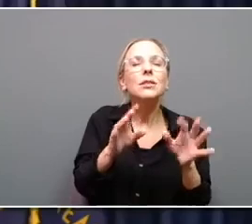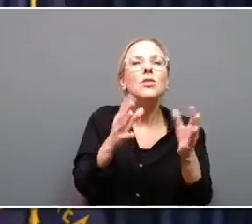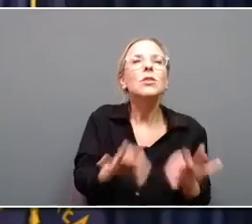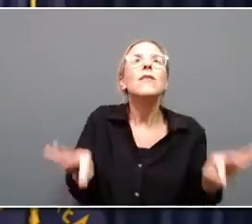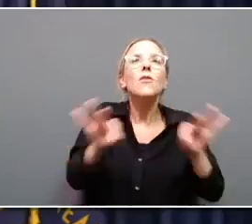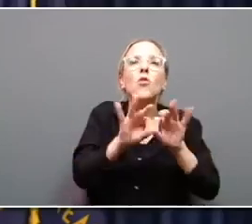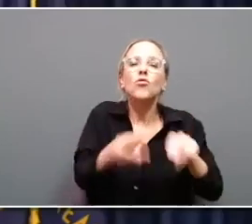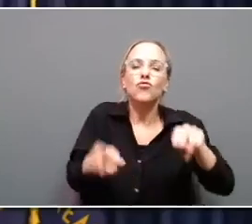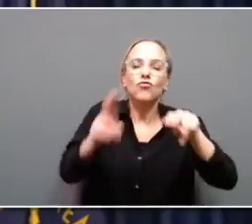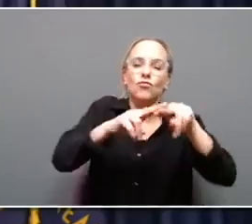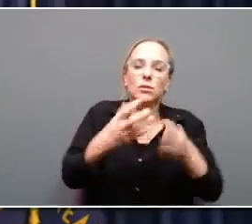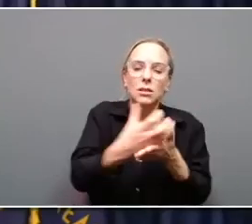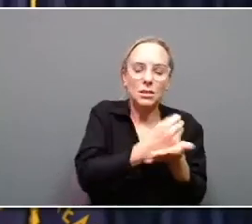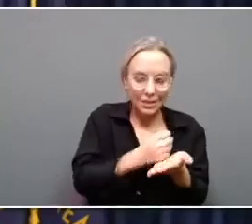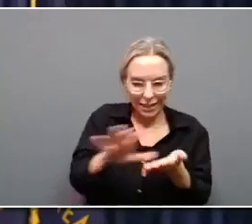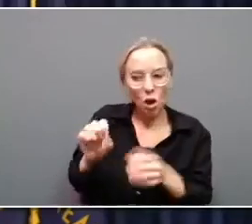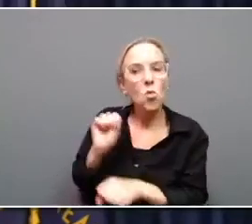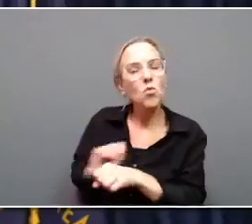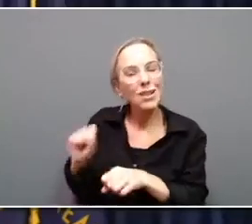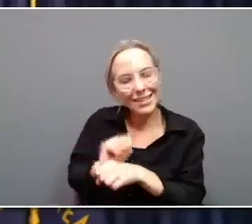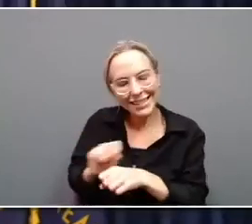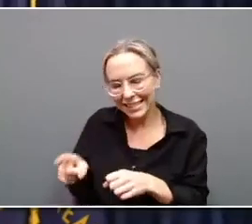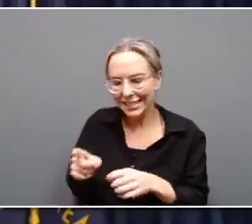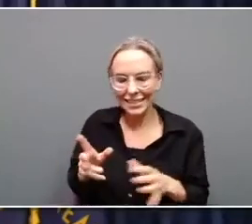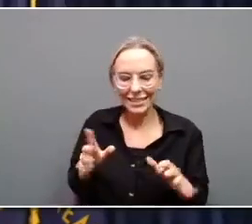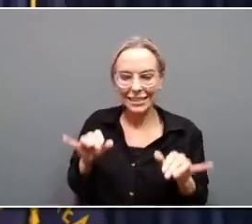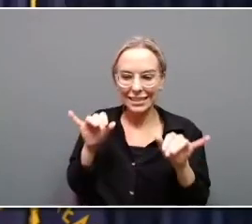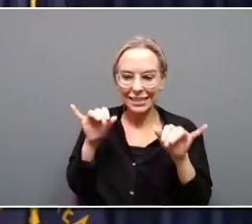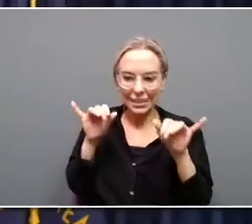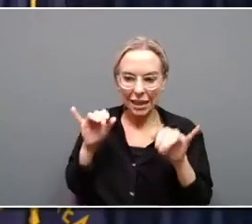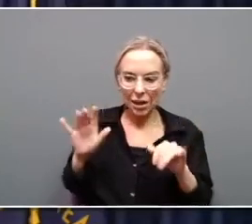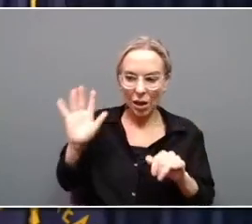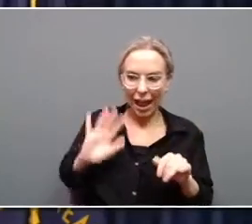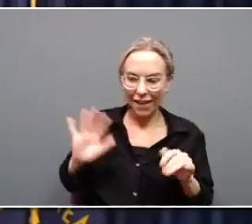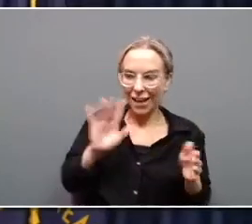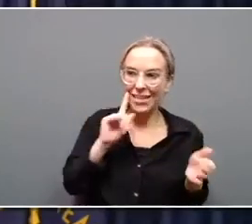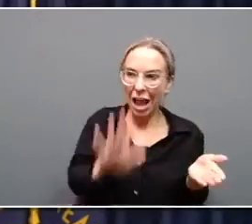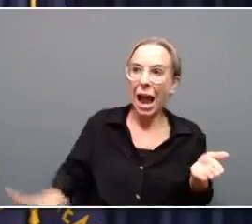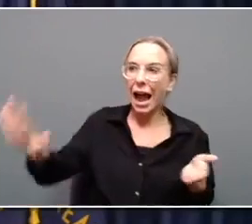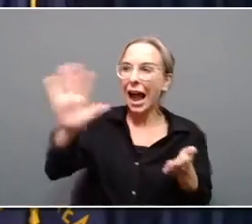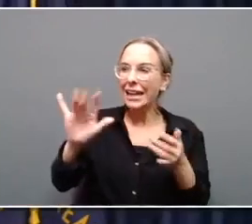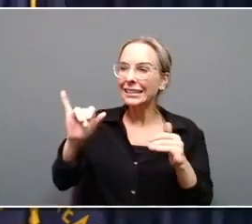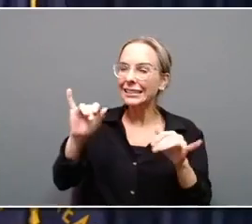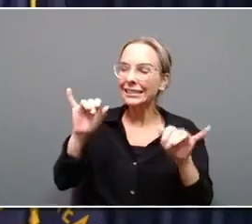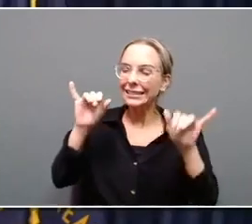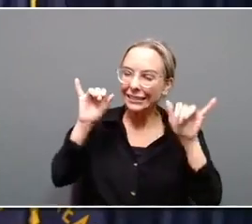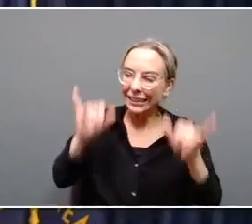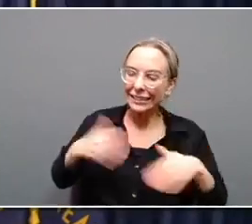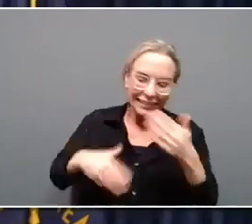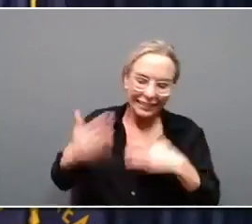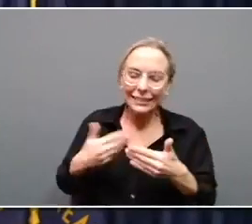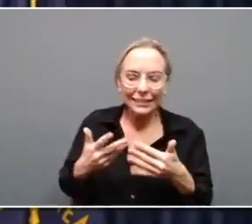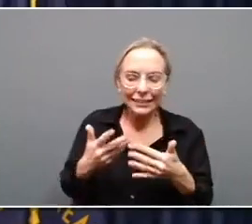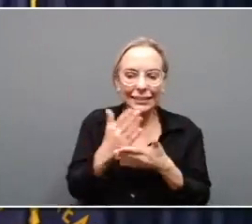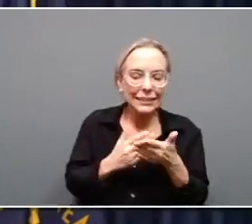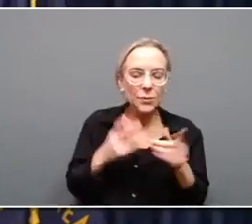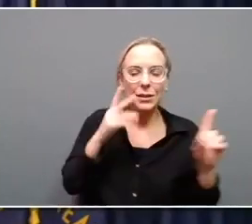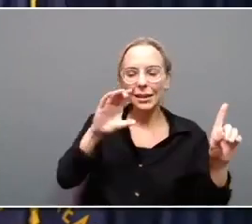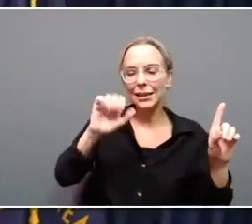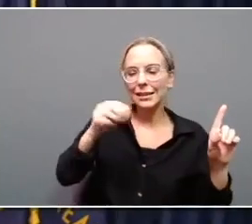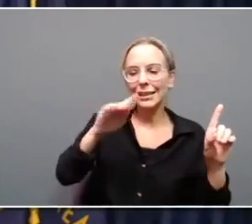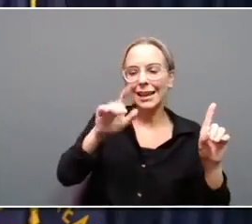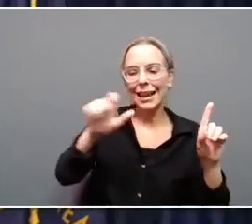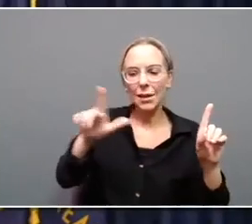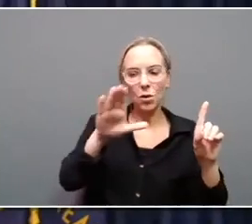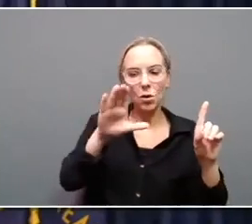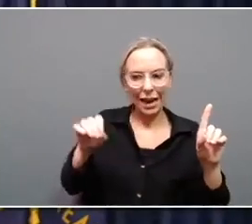but it does take time, and they haven't worked the same speed everywhere. So you're going to see some news on Campbell County that's coming out. We think we're